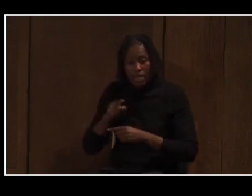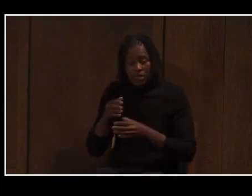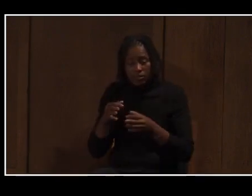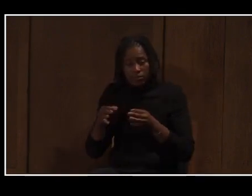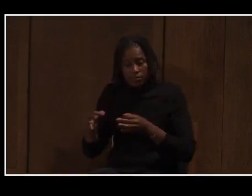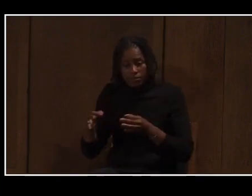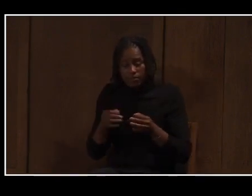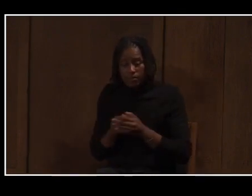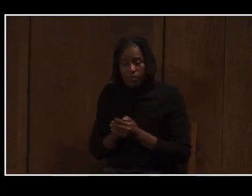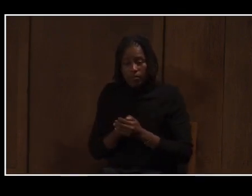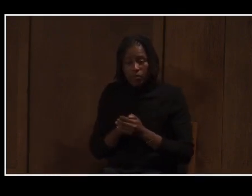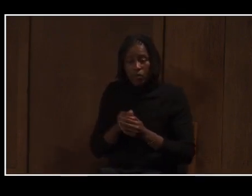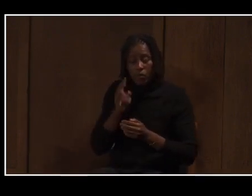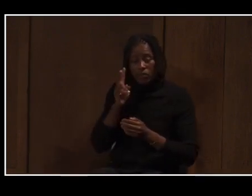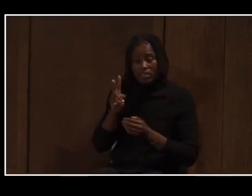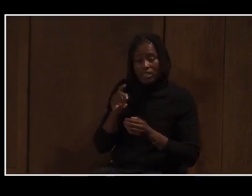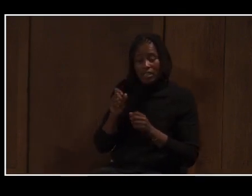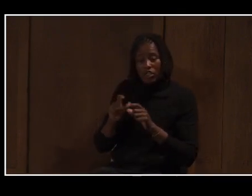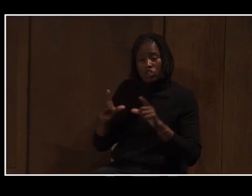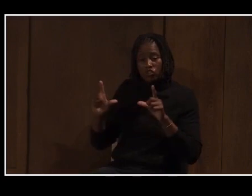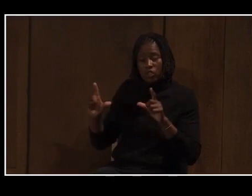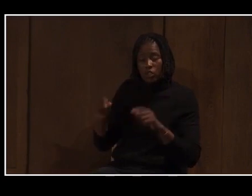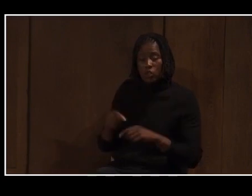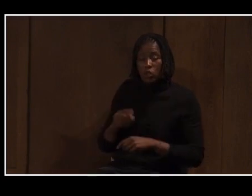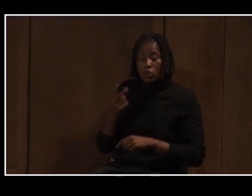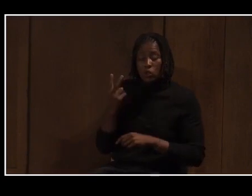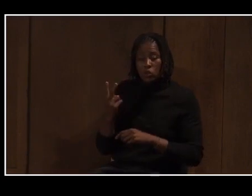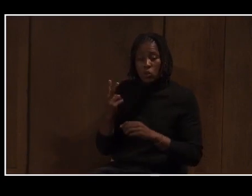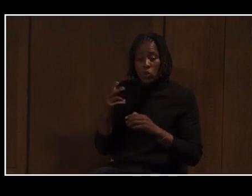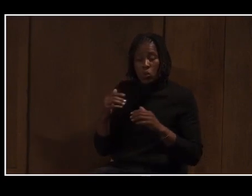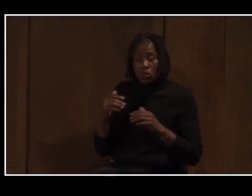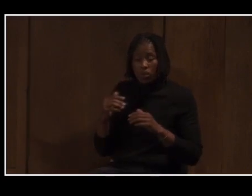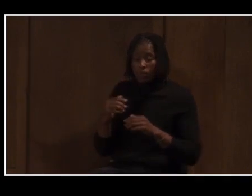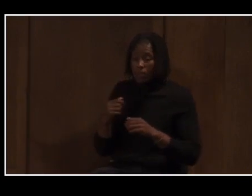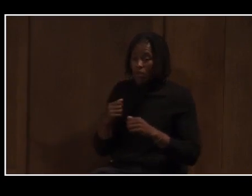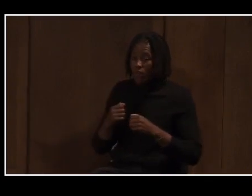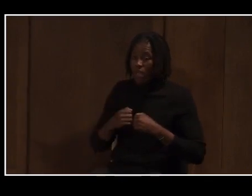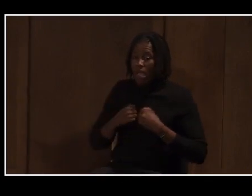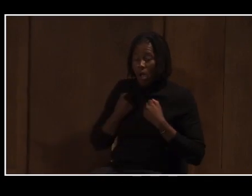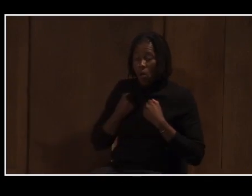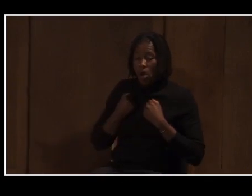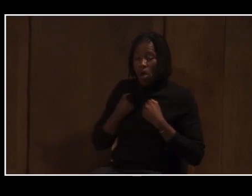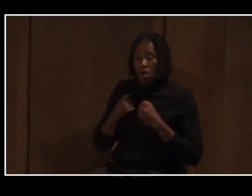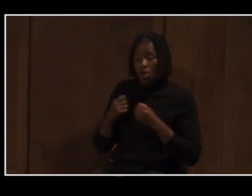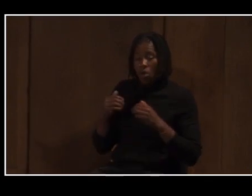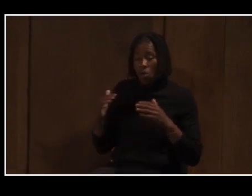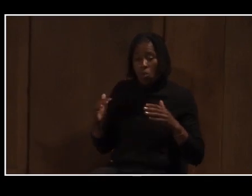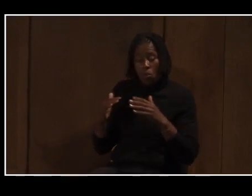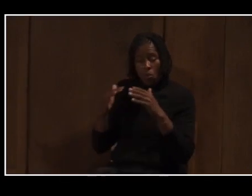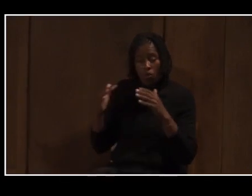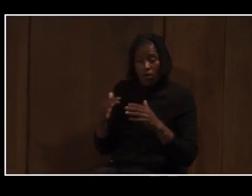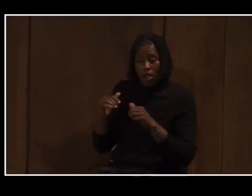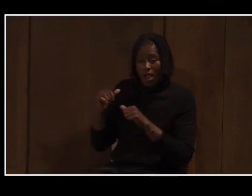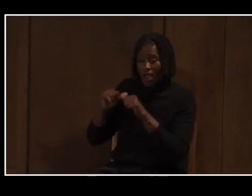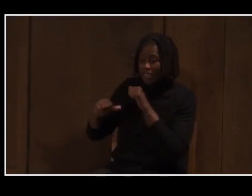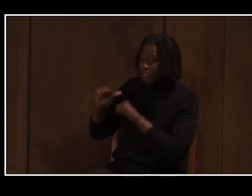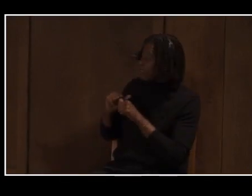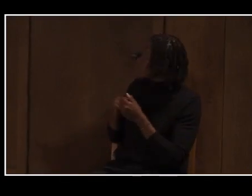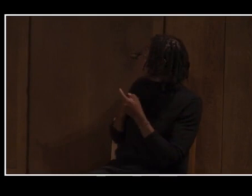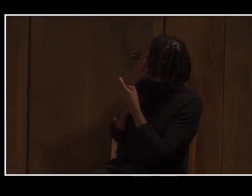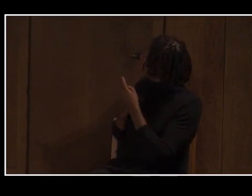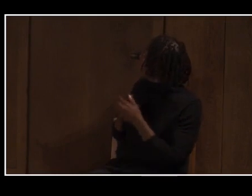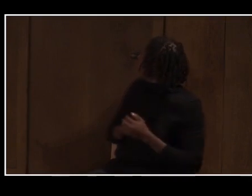are two of our warrior ancestors, Nanny of the Maroon, who was a Jamaican freedom fighter, military strategist, and Obia